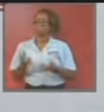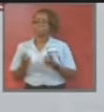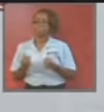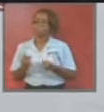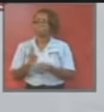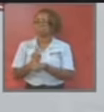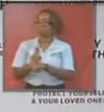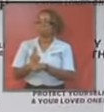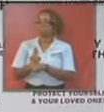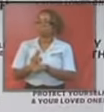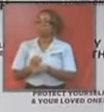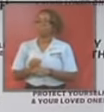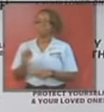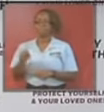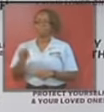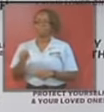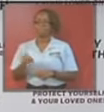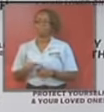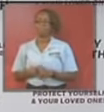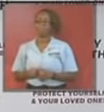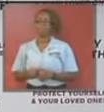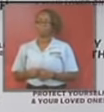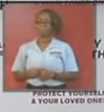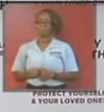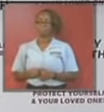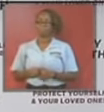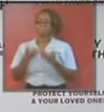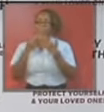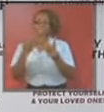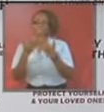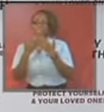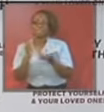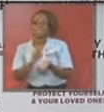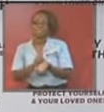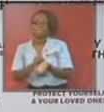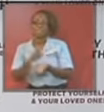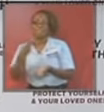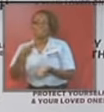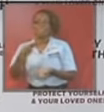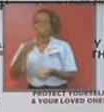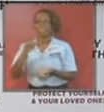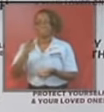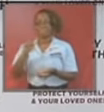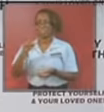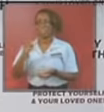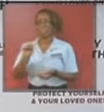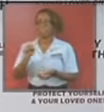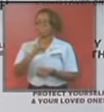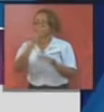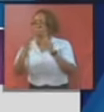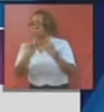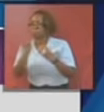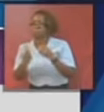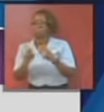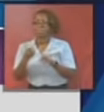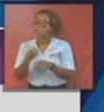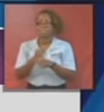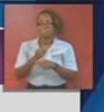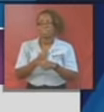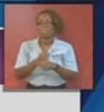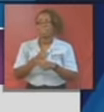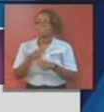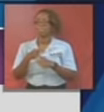available. Thank you, Dr. Heinz. The next question, we've been getting quite a lot of questions from persons with